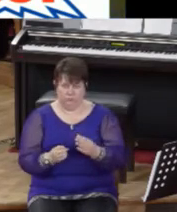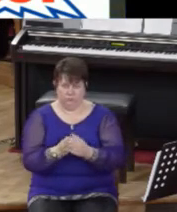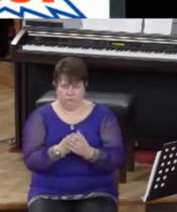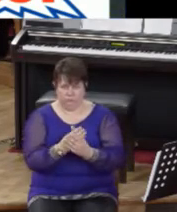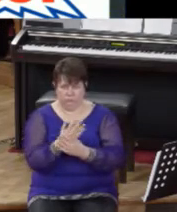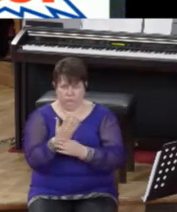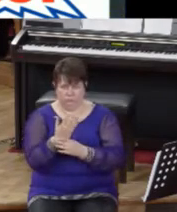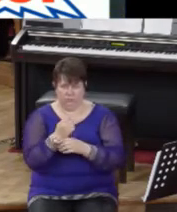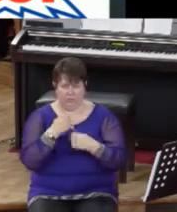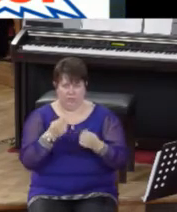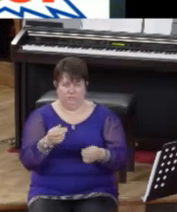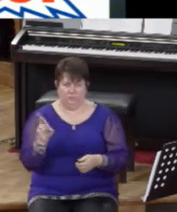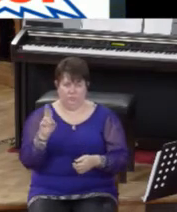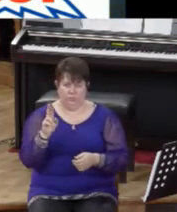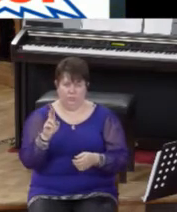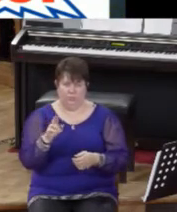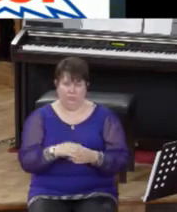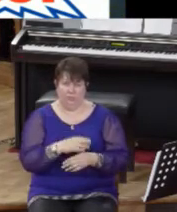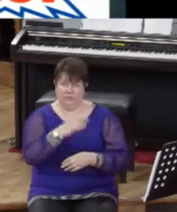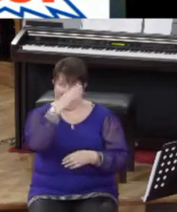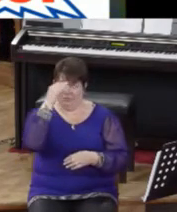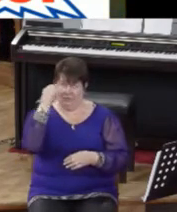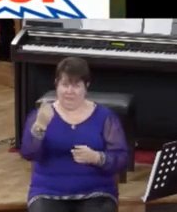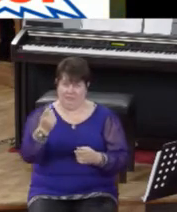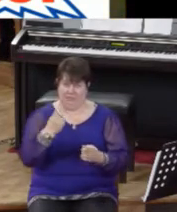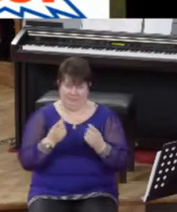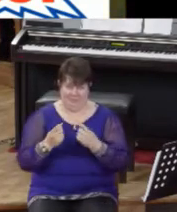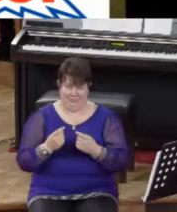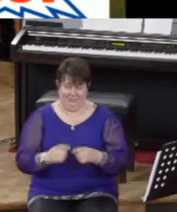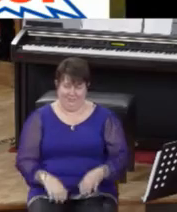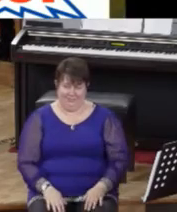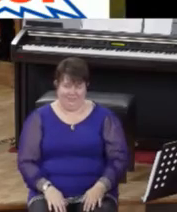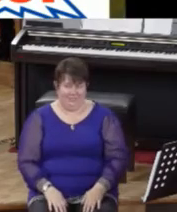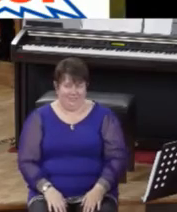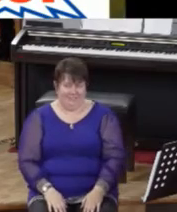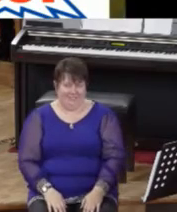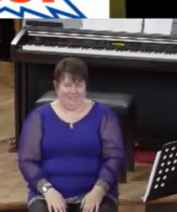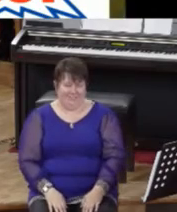Doesn't it give you hope that summer is on its way?